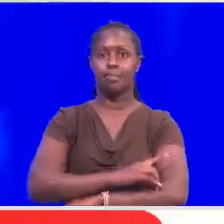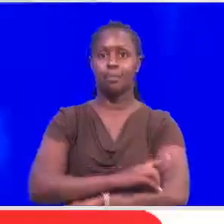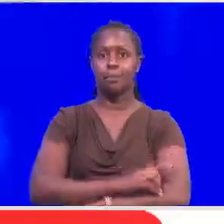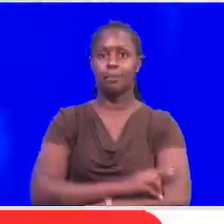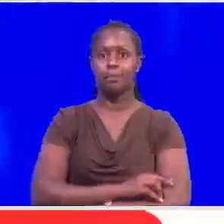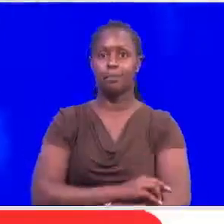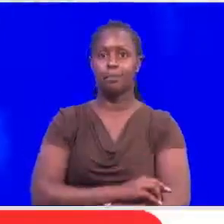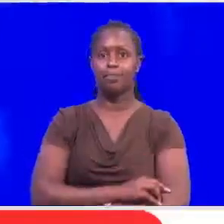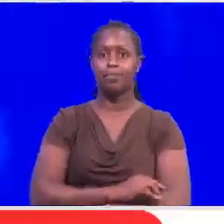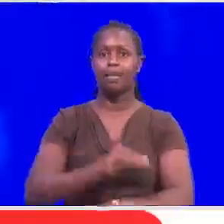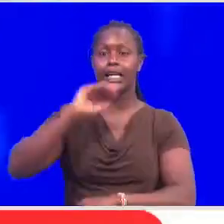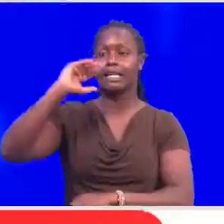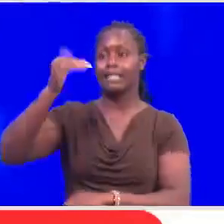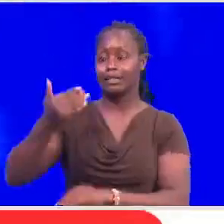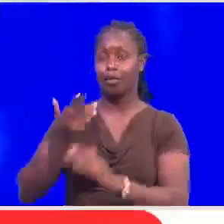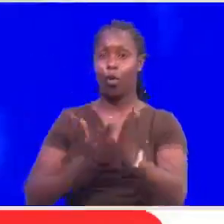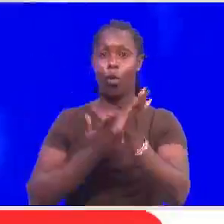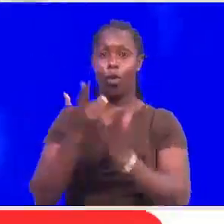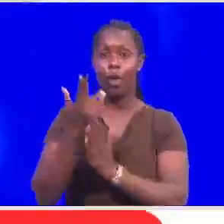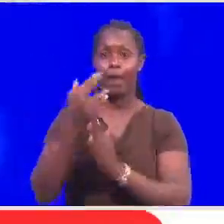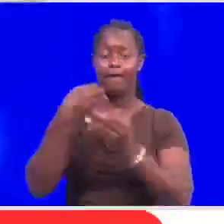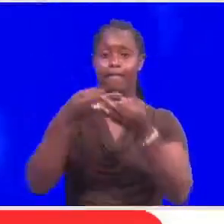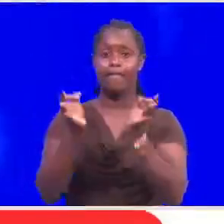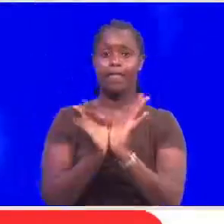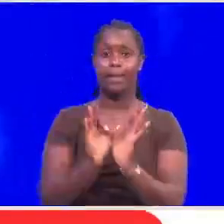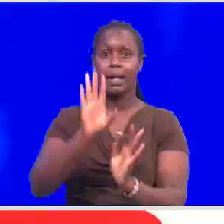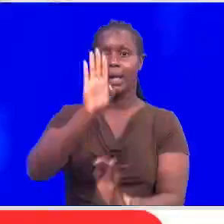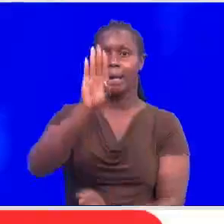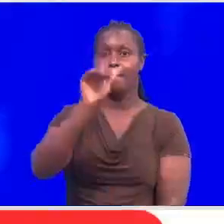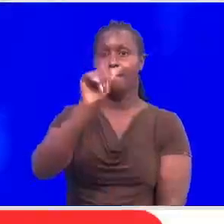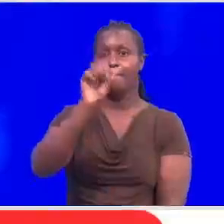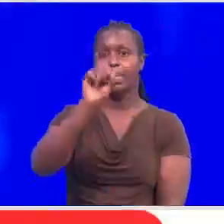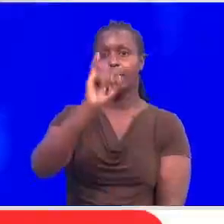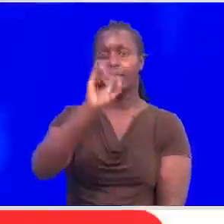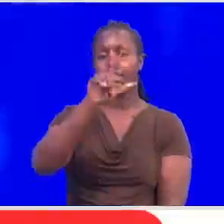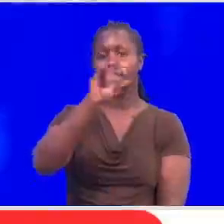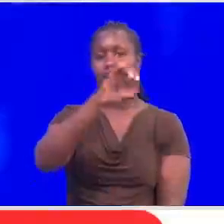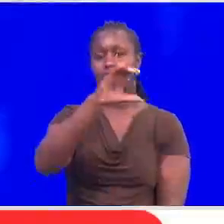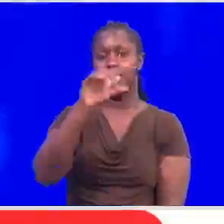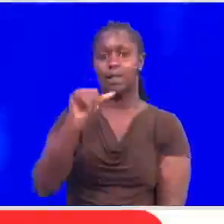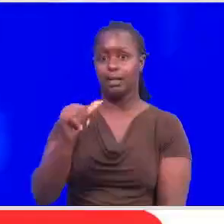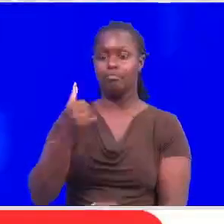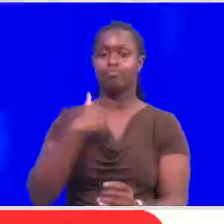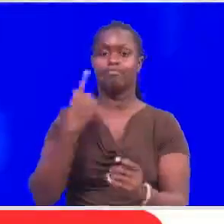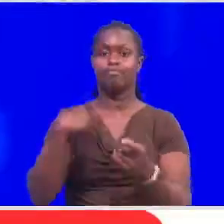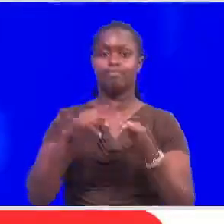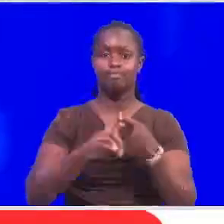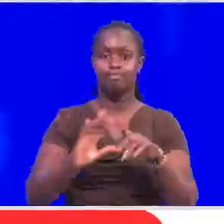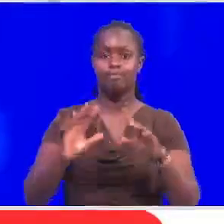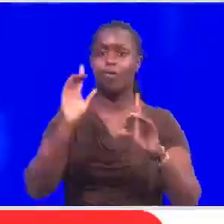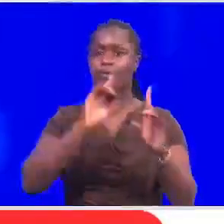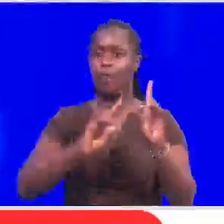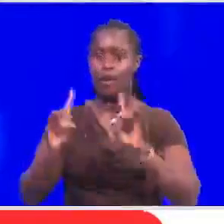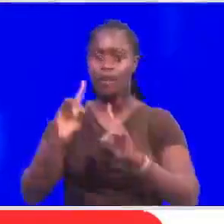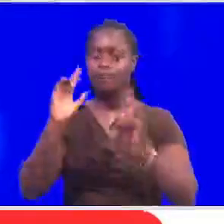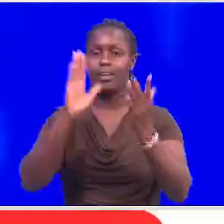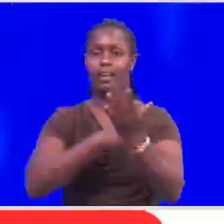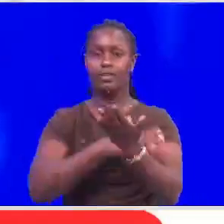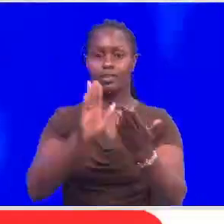Here in the city, the Holy Family Basilica resonated with songs of praise and dance.